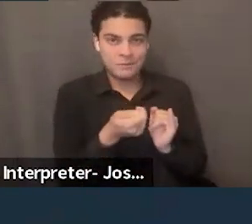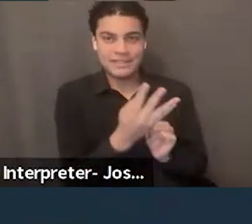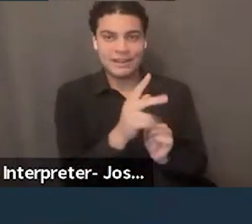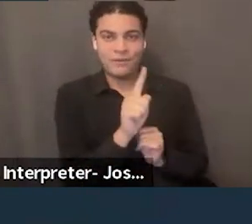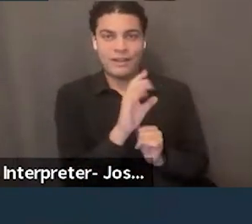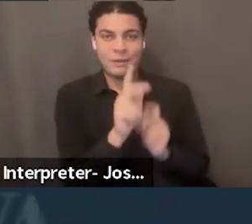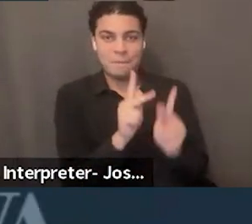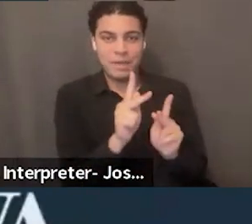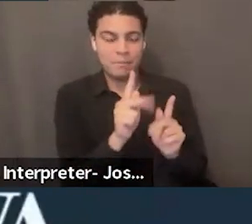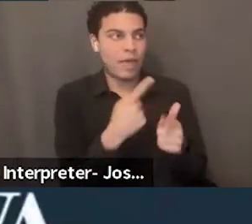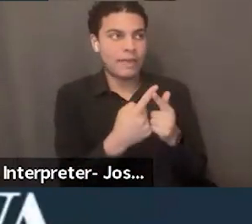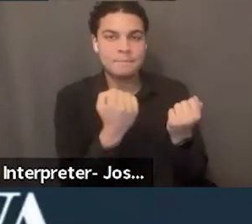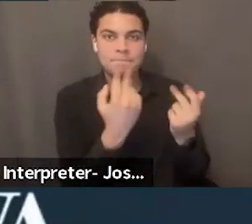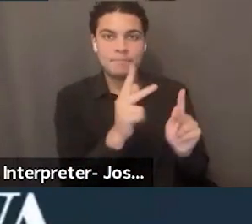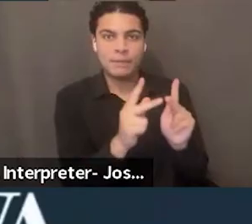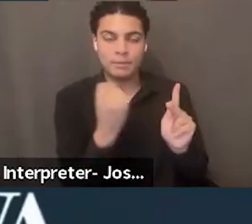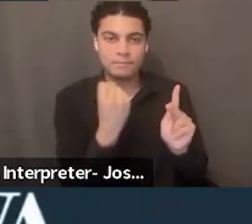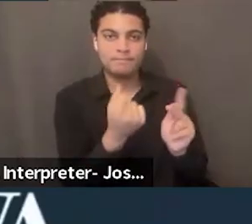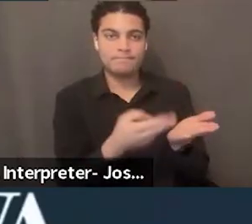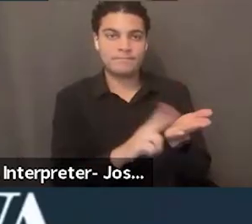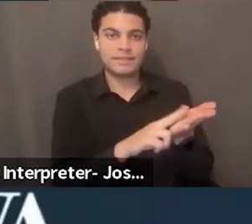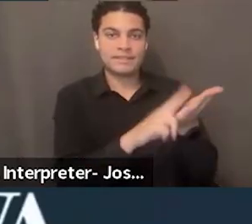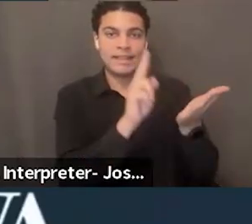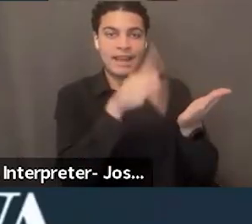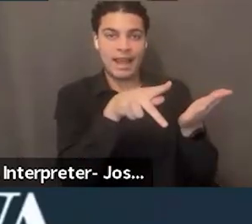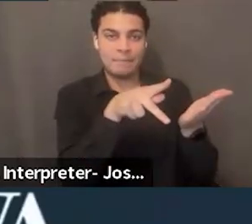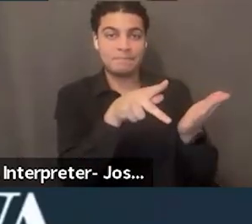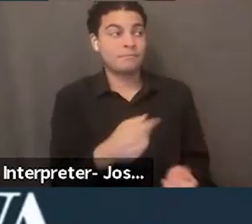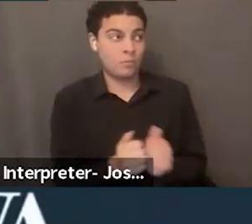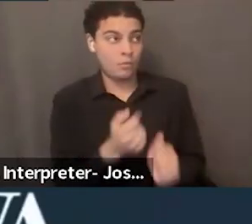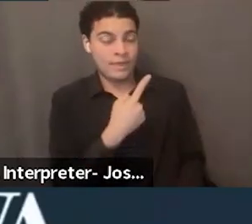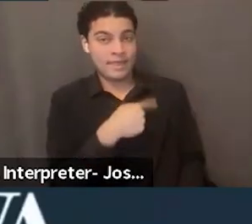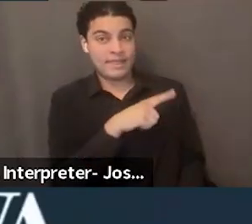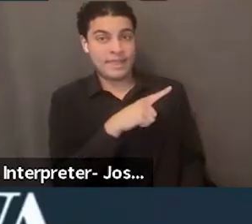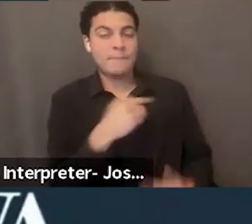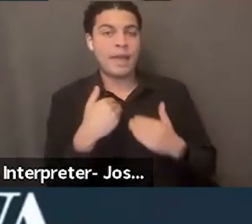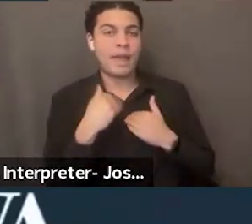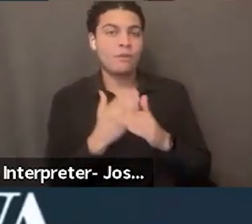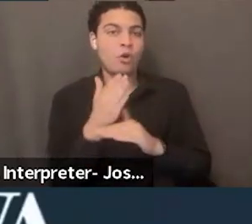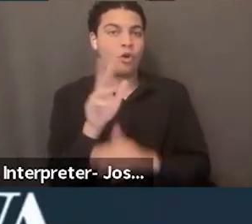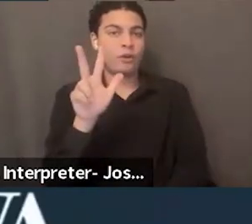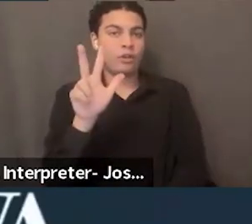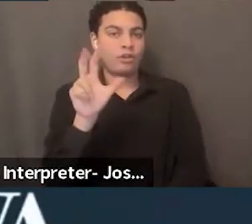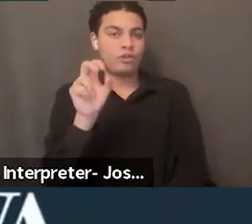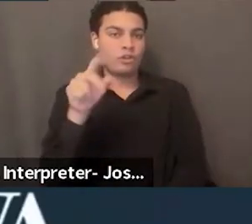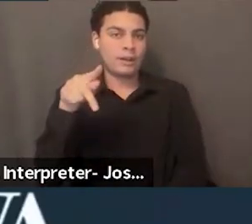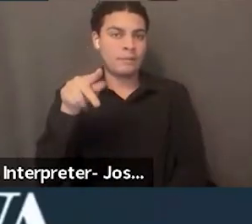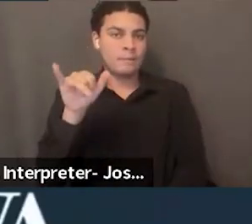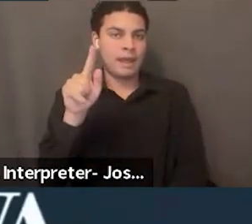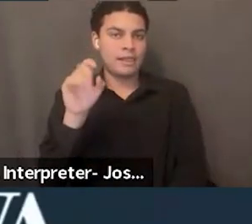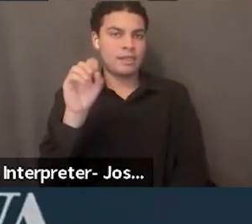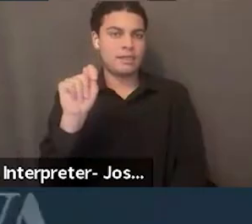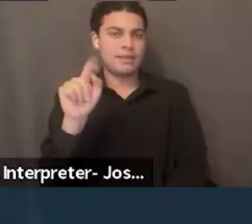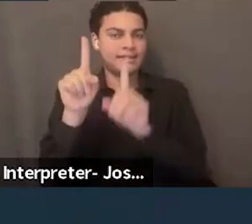B2B now, we got over 14 pilot requests in just the first 30 days, including from the US Department of Veterans